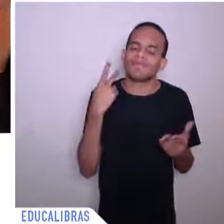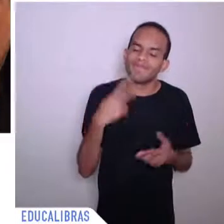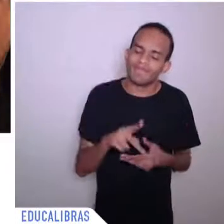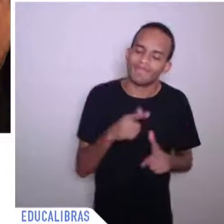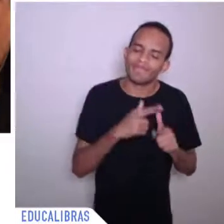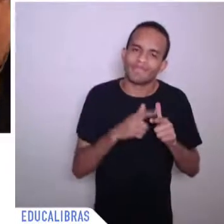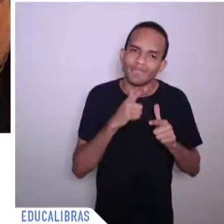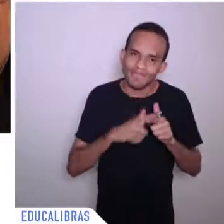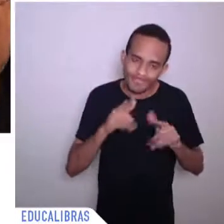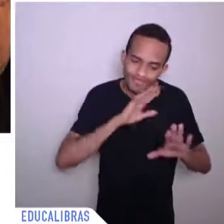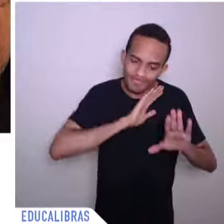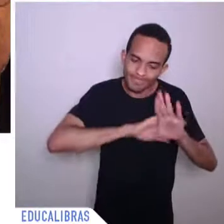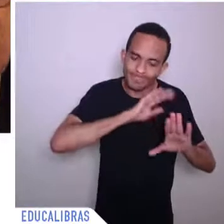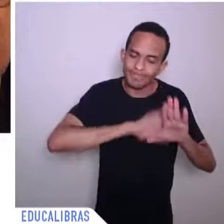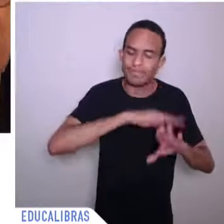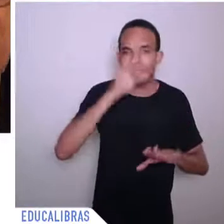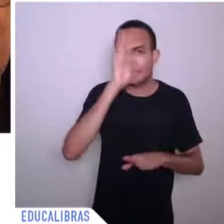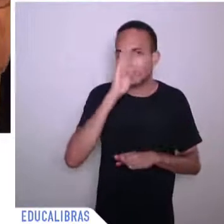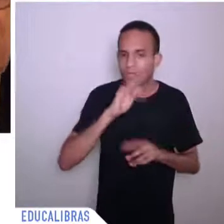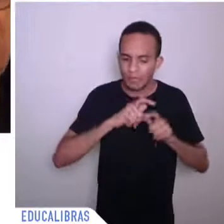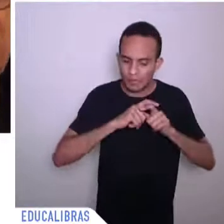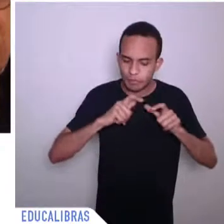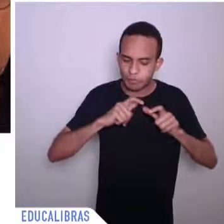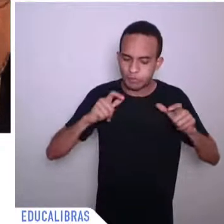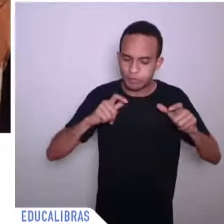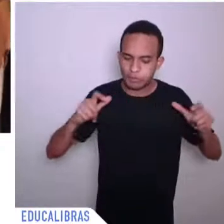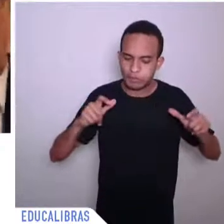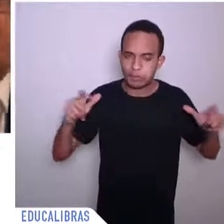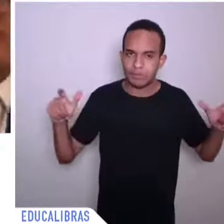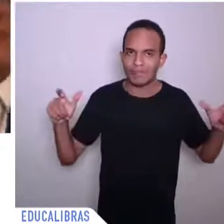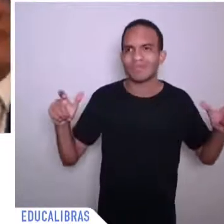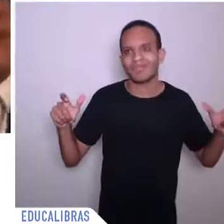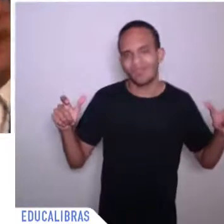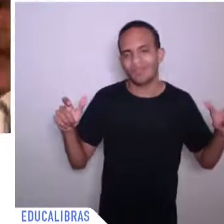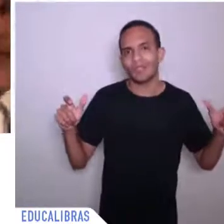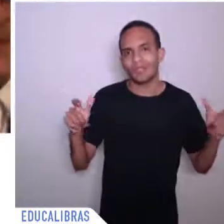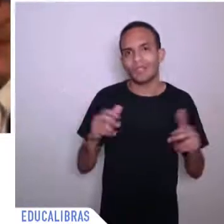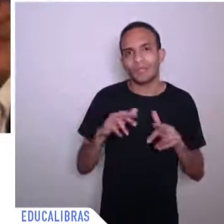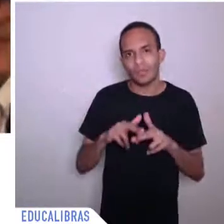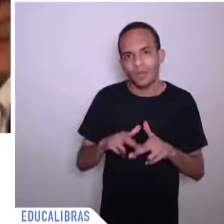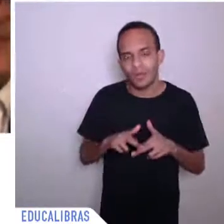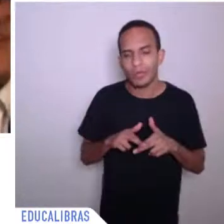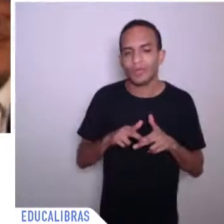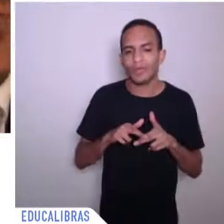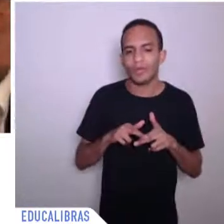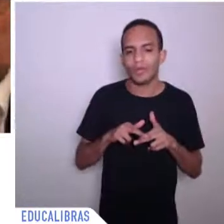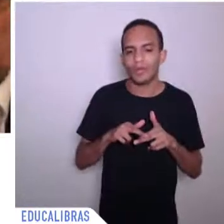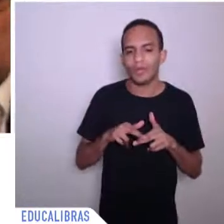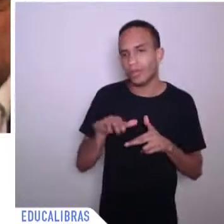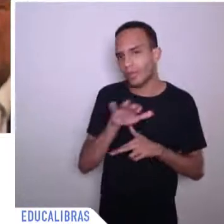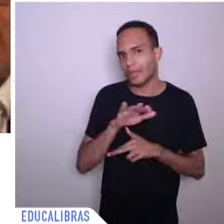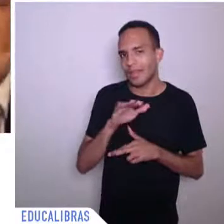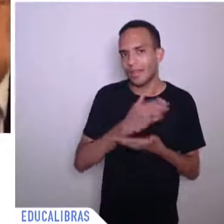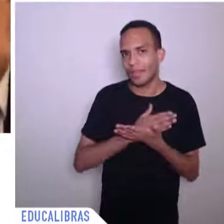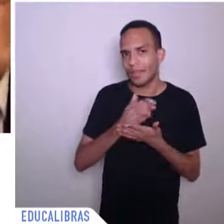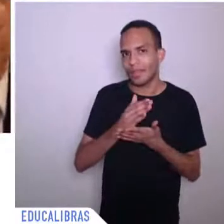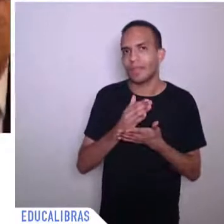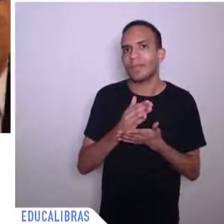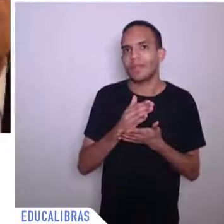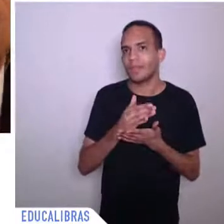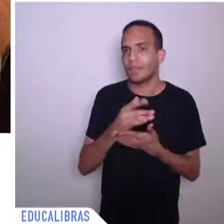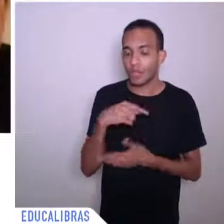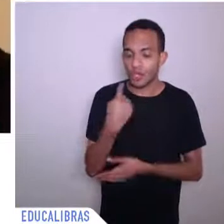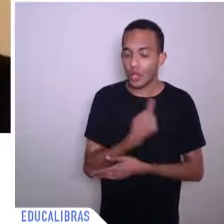So this is the background. And in Brazil, it is potentializing all this